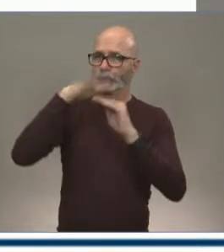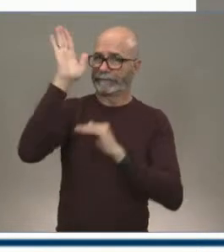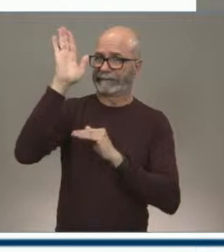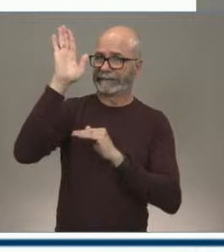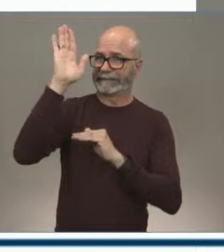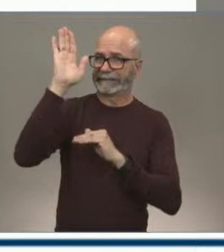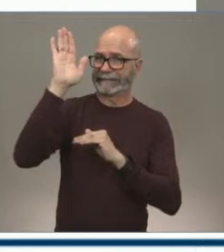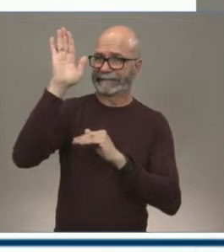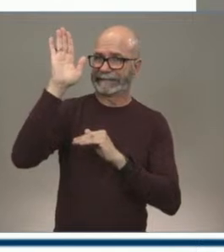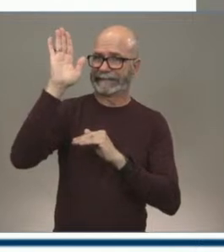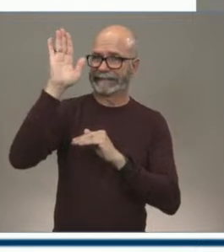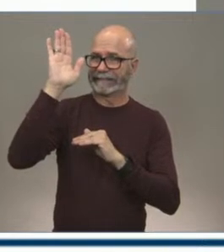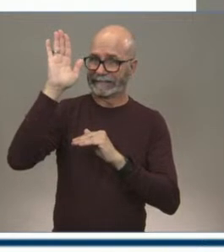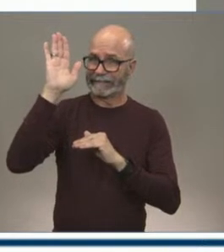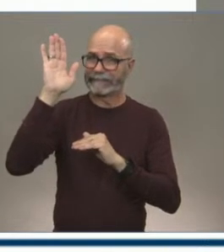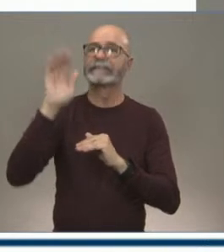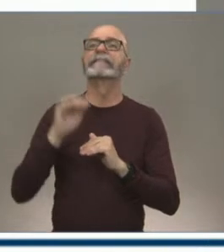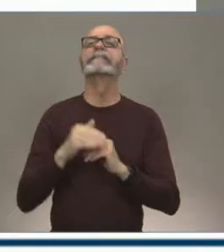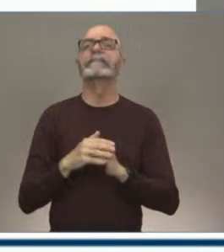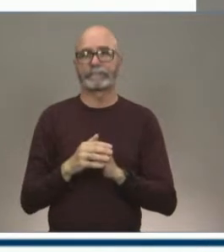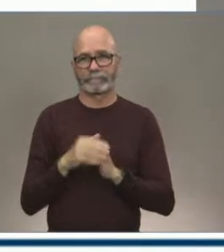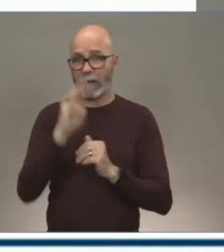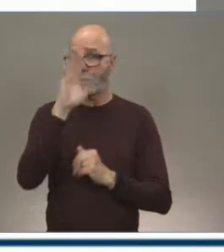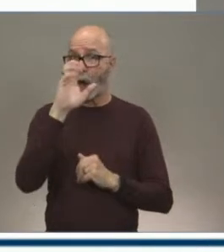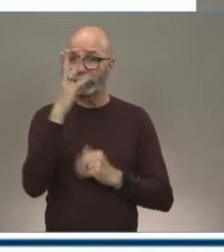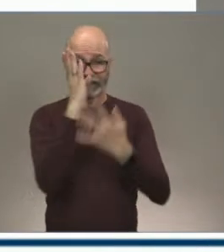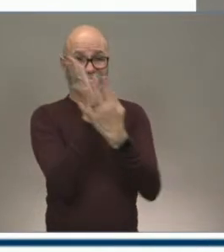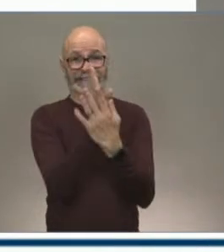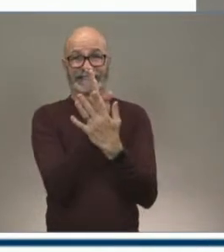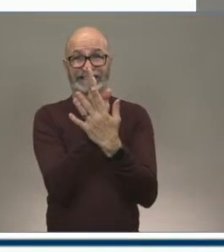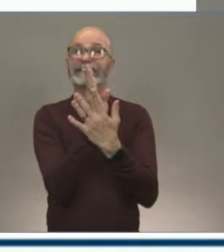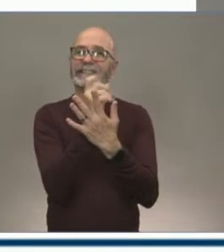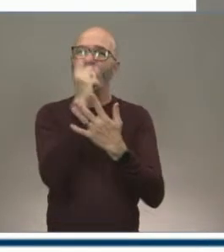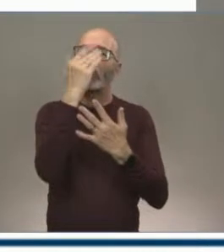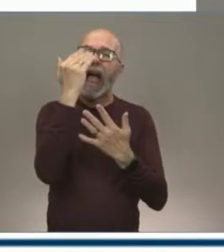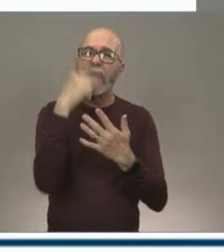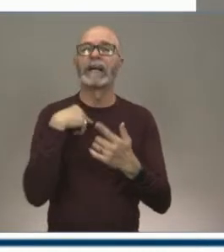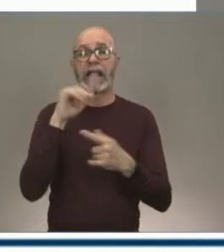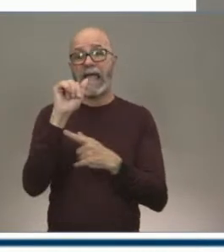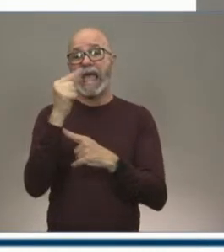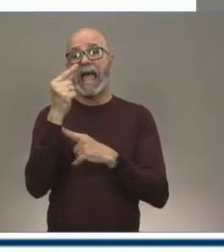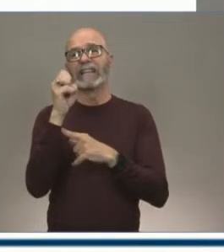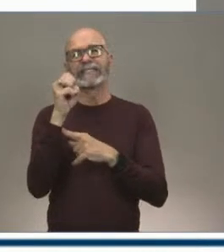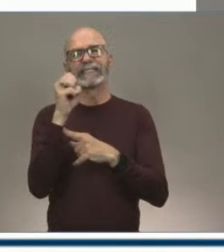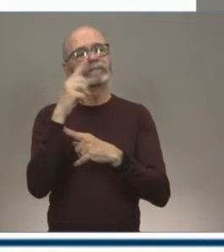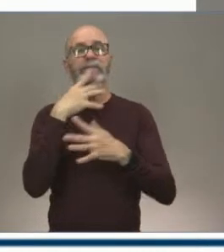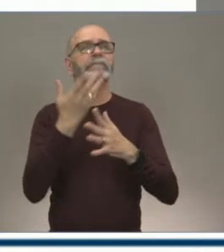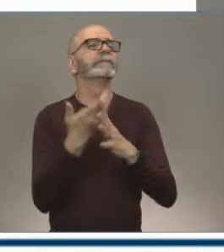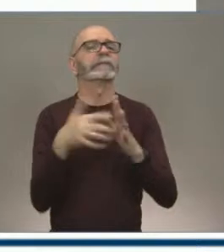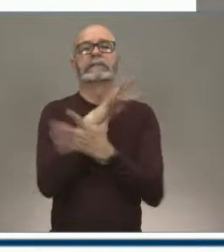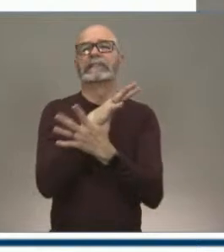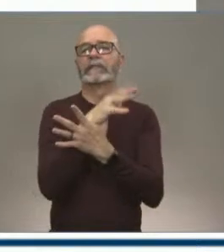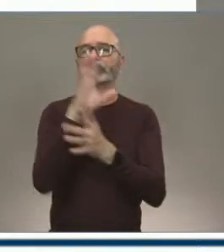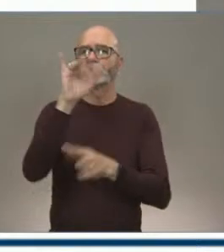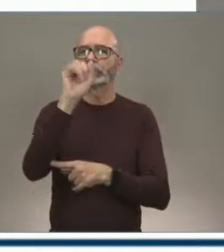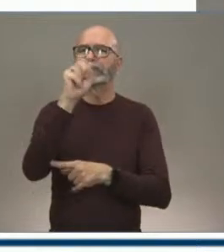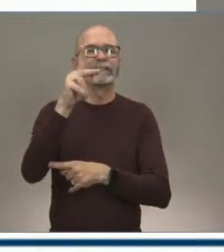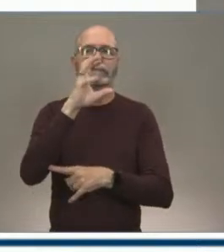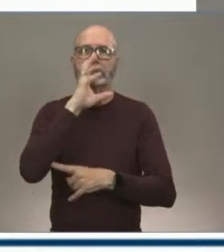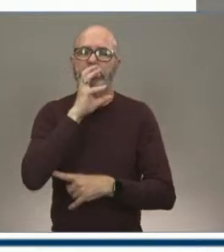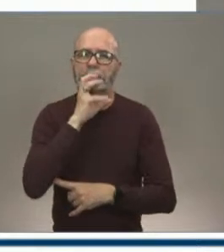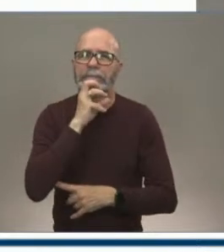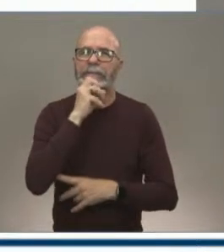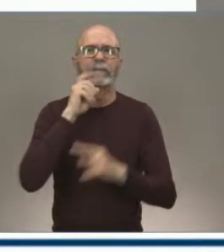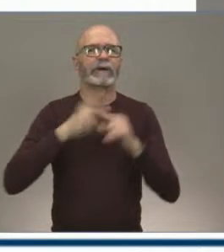80+ starting in March, because age is by far the single biggest risk factor for severe disease. Far greater